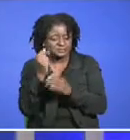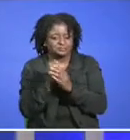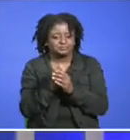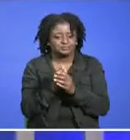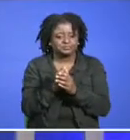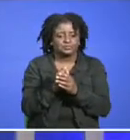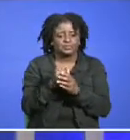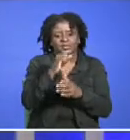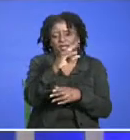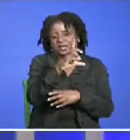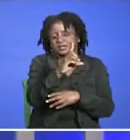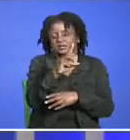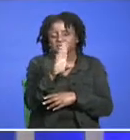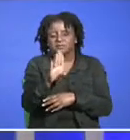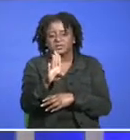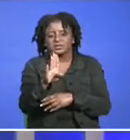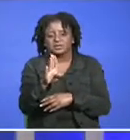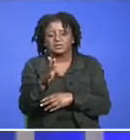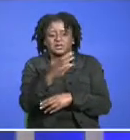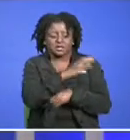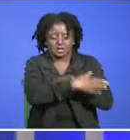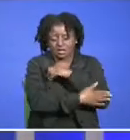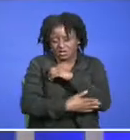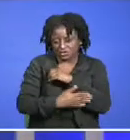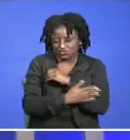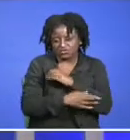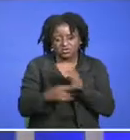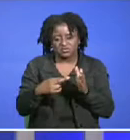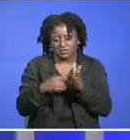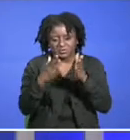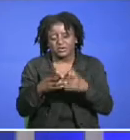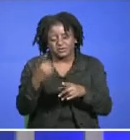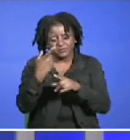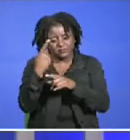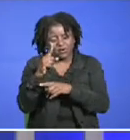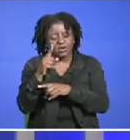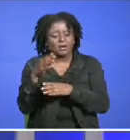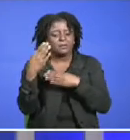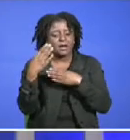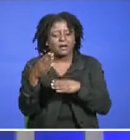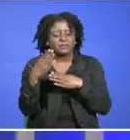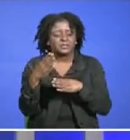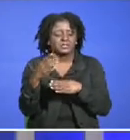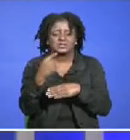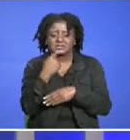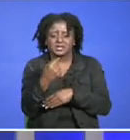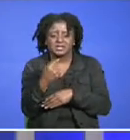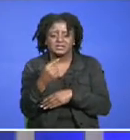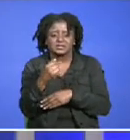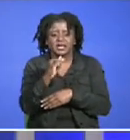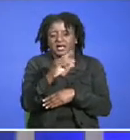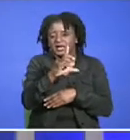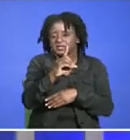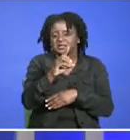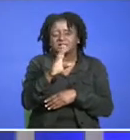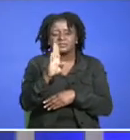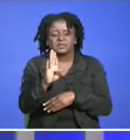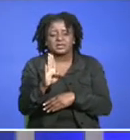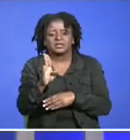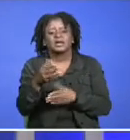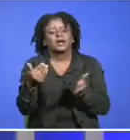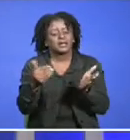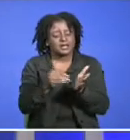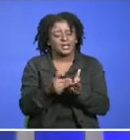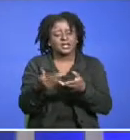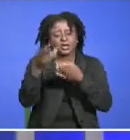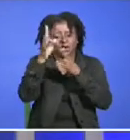Inter-American Development Bank country representative for the Bahamas, Maria Florencia Atademo Hurt, says the I.D.B is again honored to partner